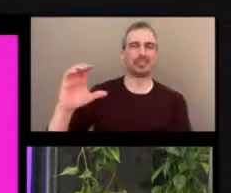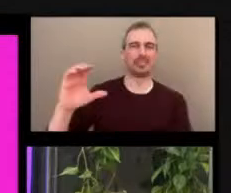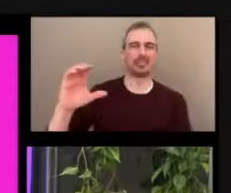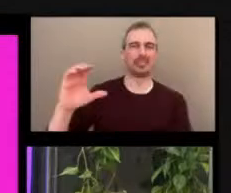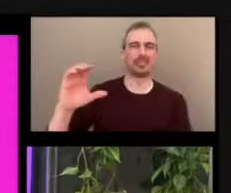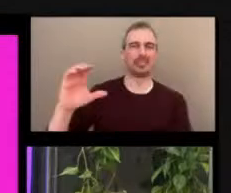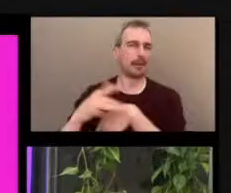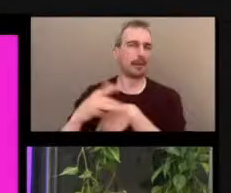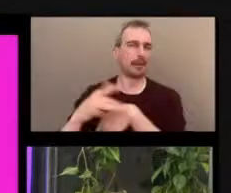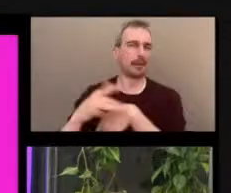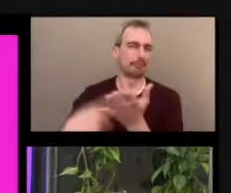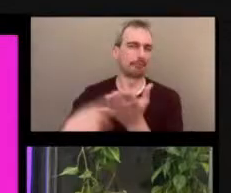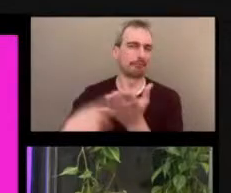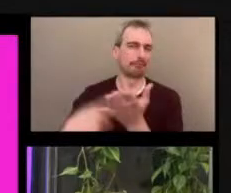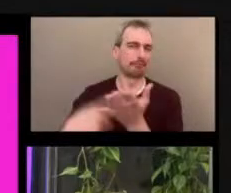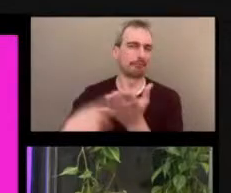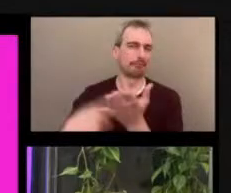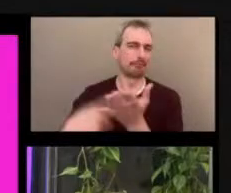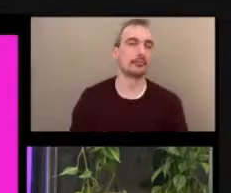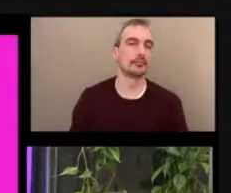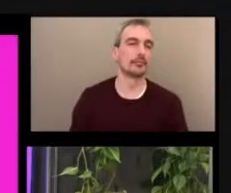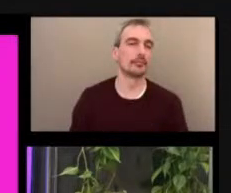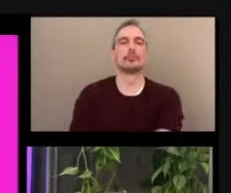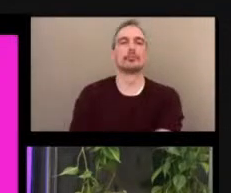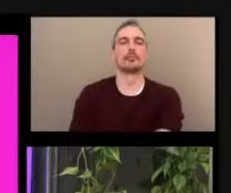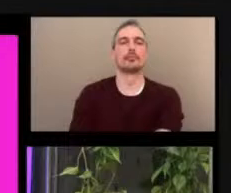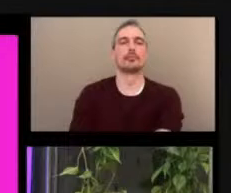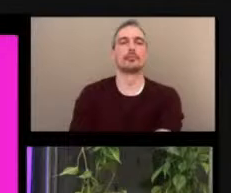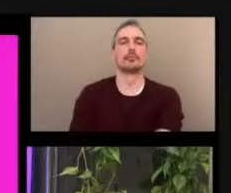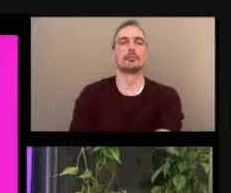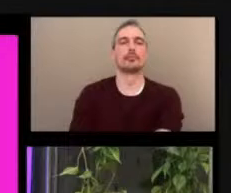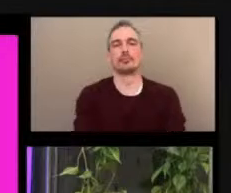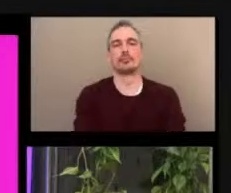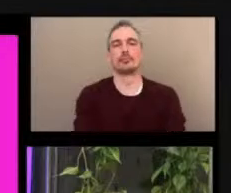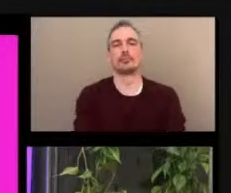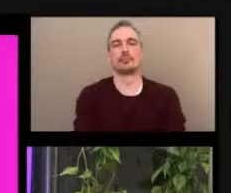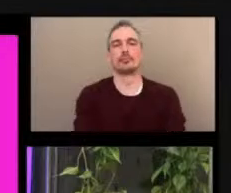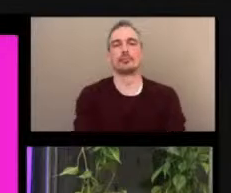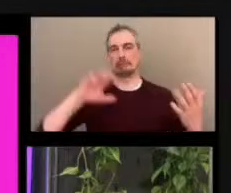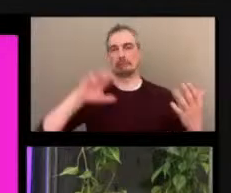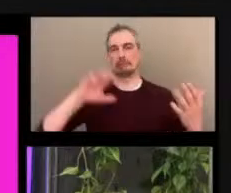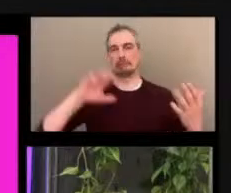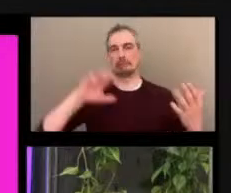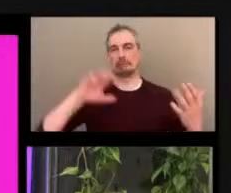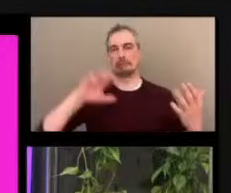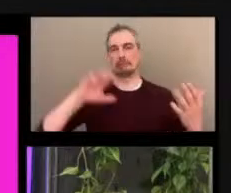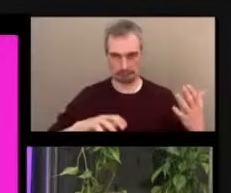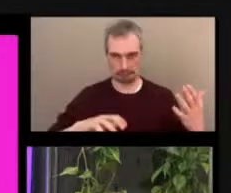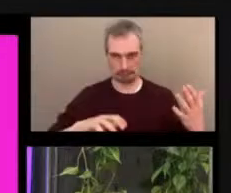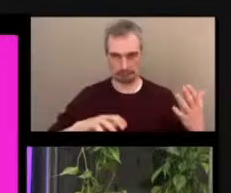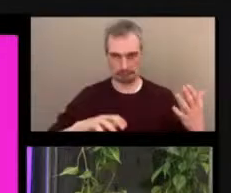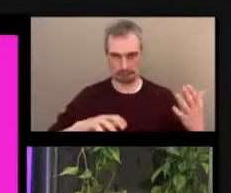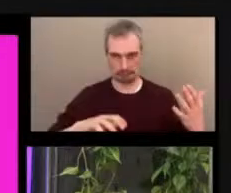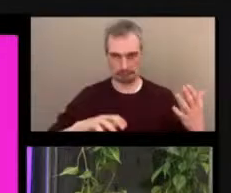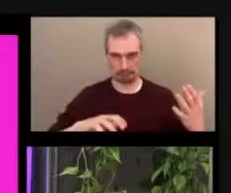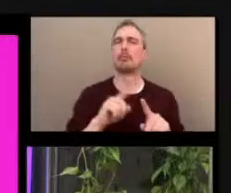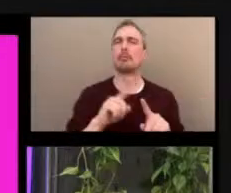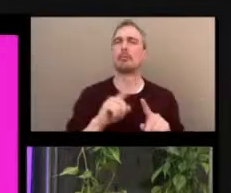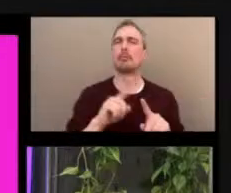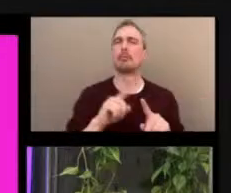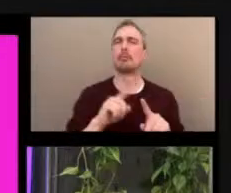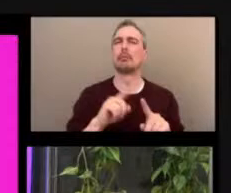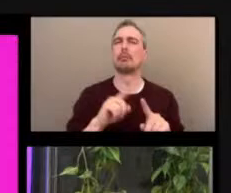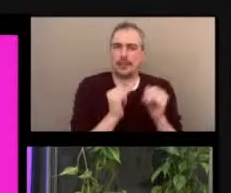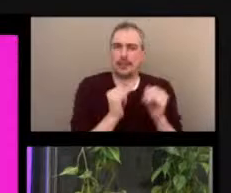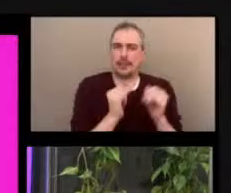All right. Relevant proof points under the Text, ICT development lifecycle We'll go through dimension. them individually, though. Development, quality review So through relevant release. proof points for